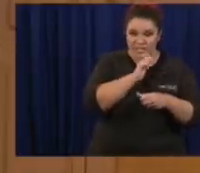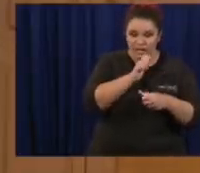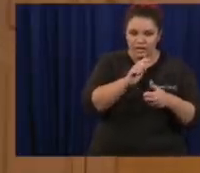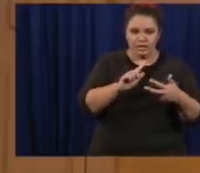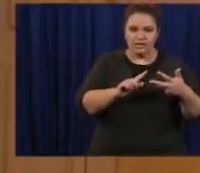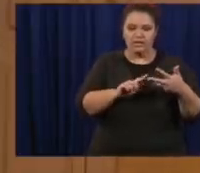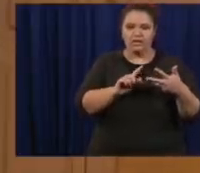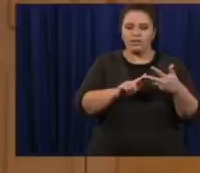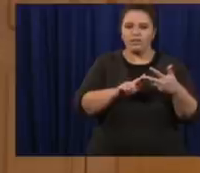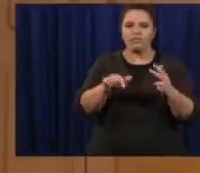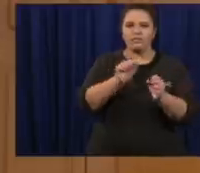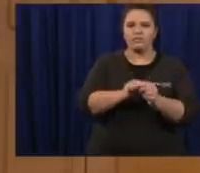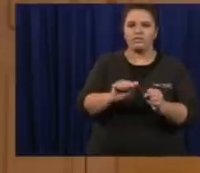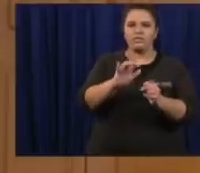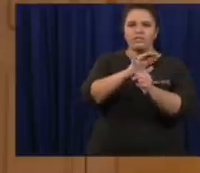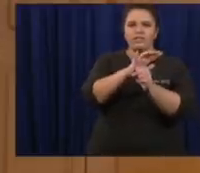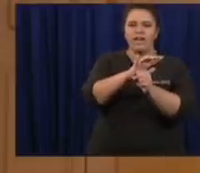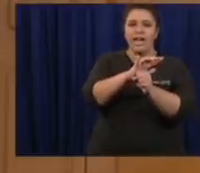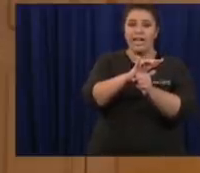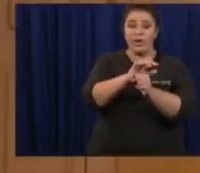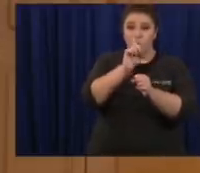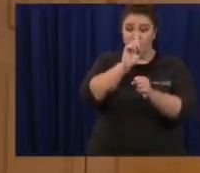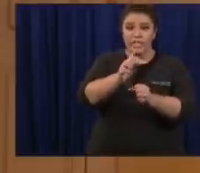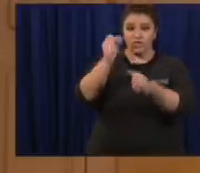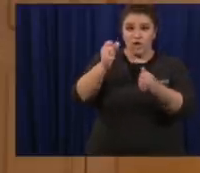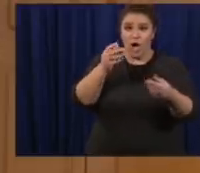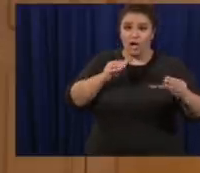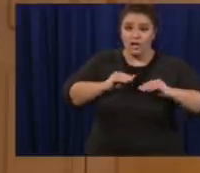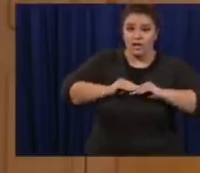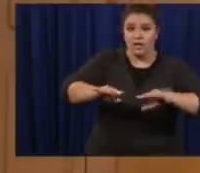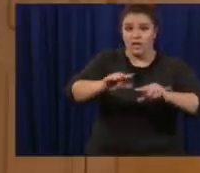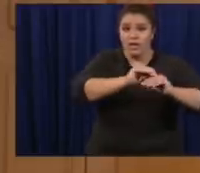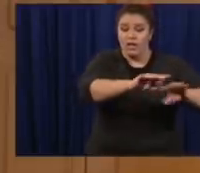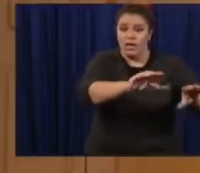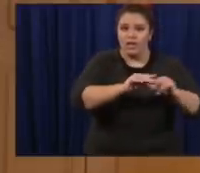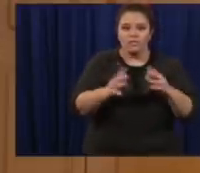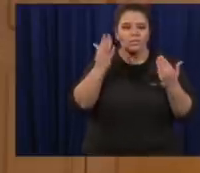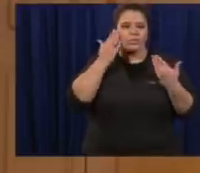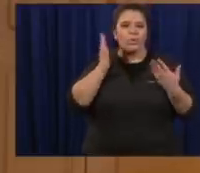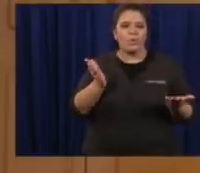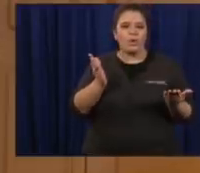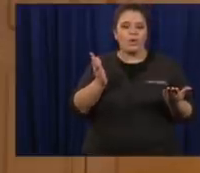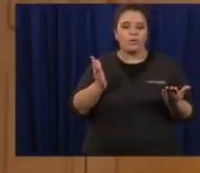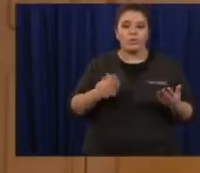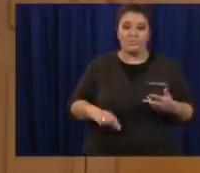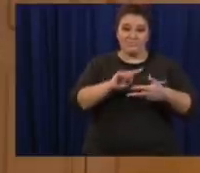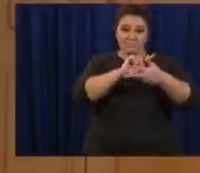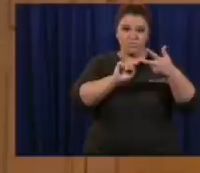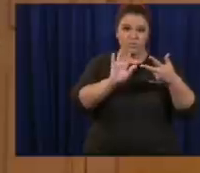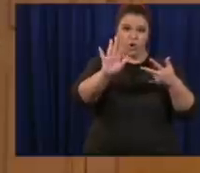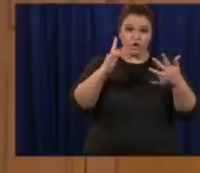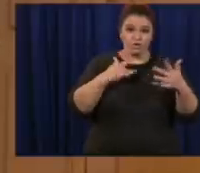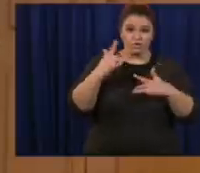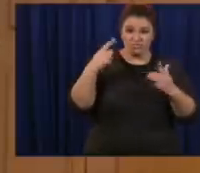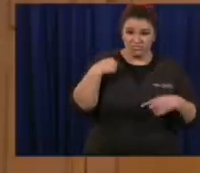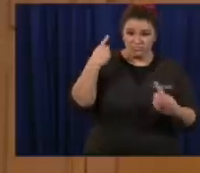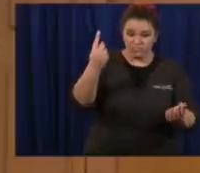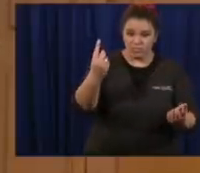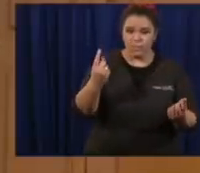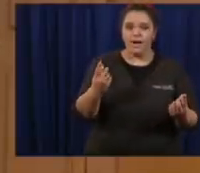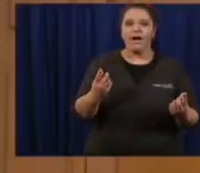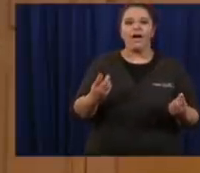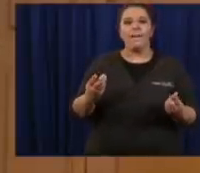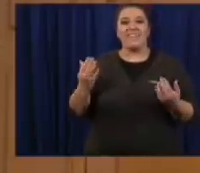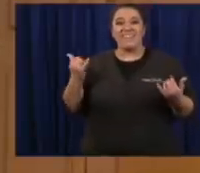prevalent COVID-19 is in our state. Given your concerns, does opening businesses with so much uncertainty is the